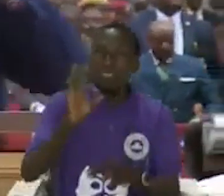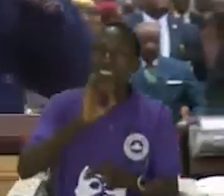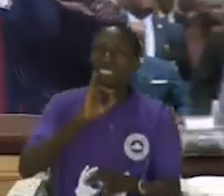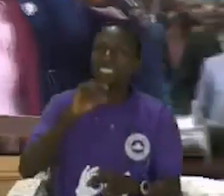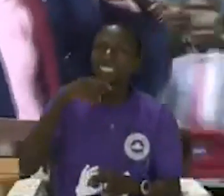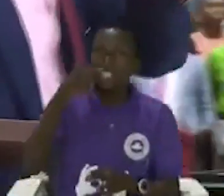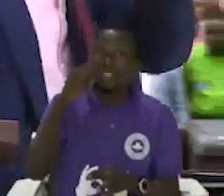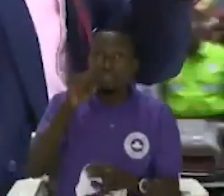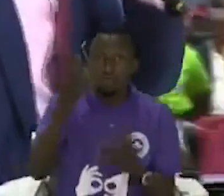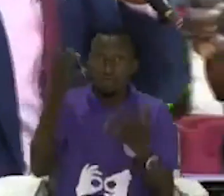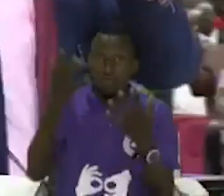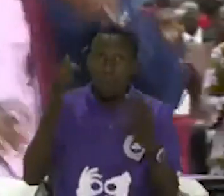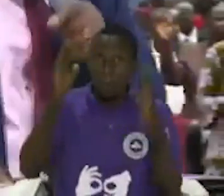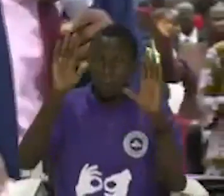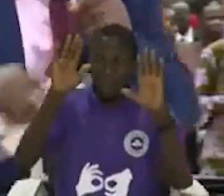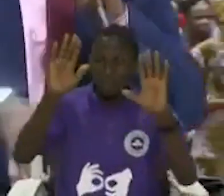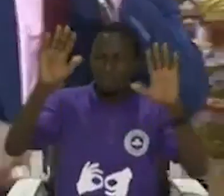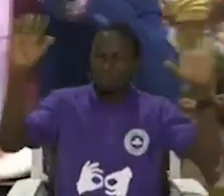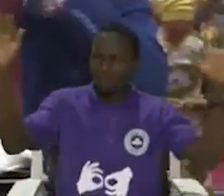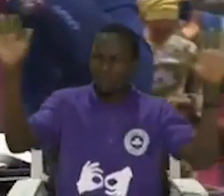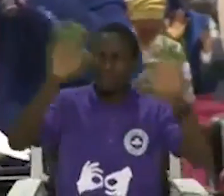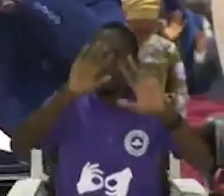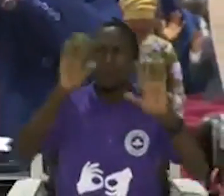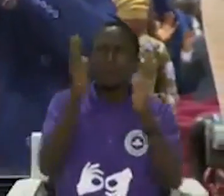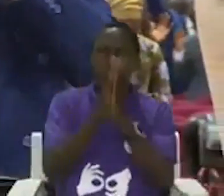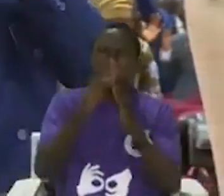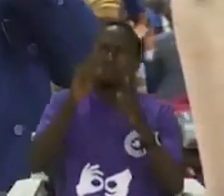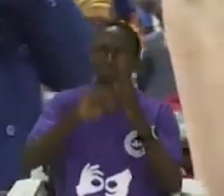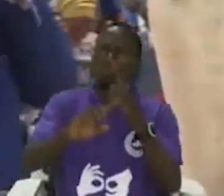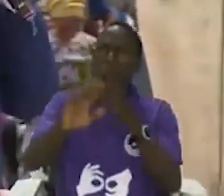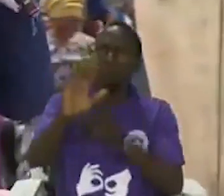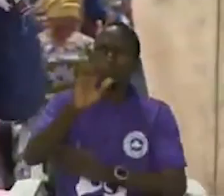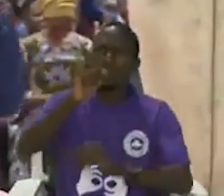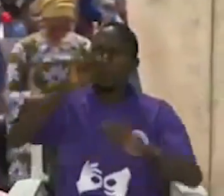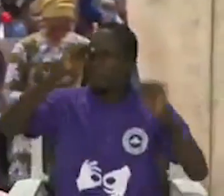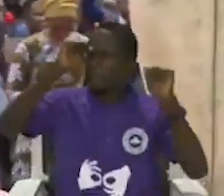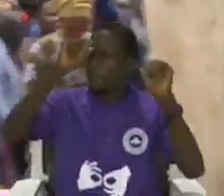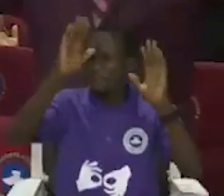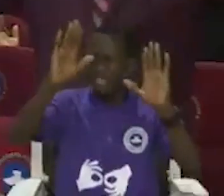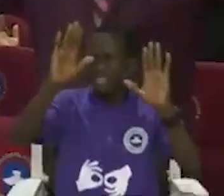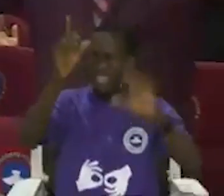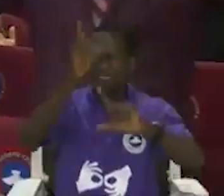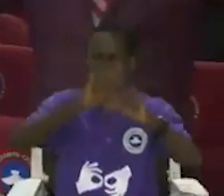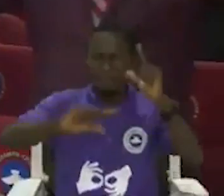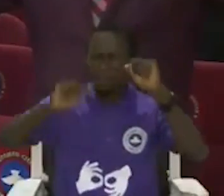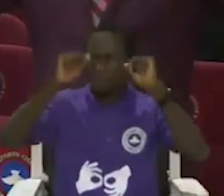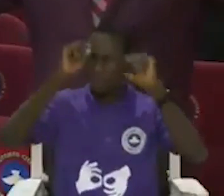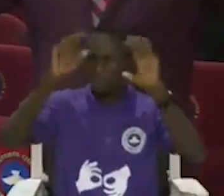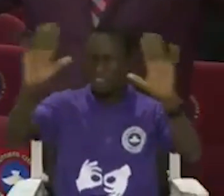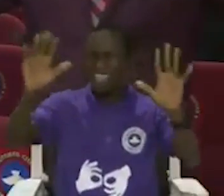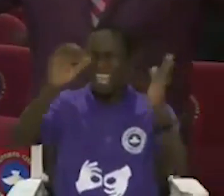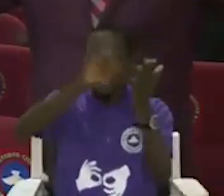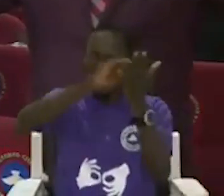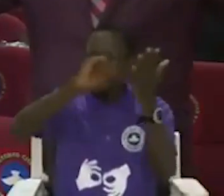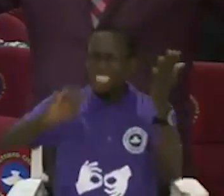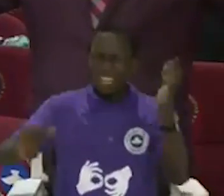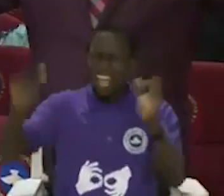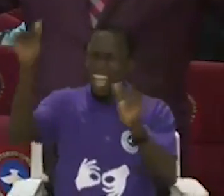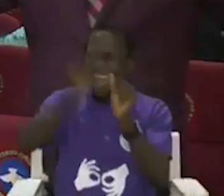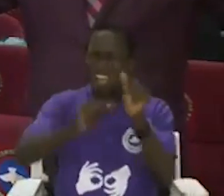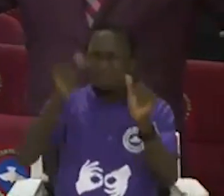miracle, can you lift your hands up to God and cry to God, Father, take away every veil of